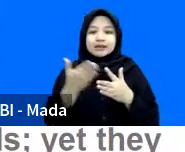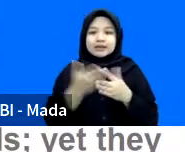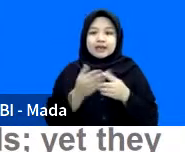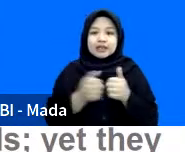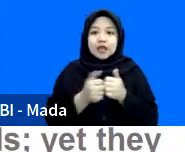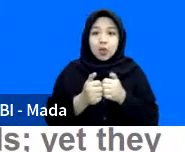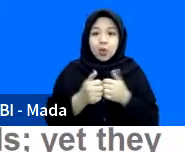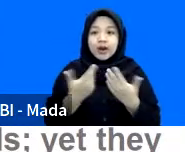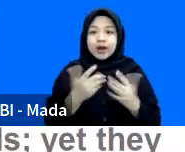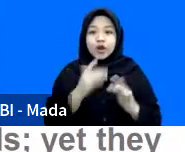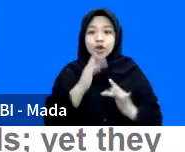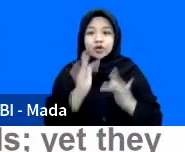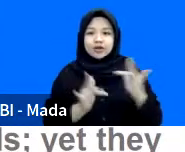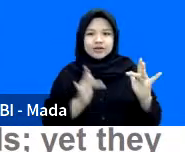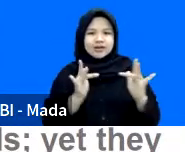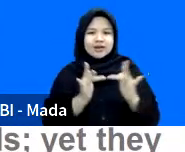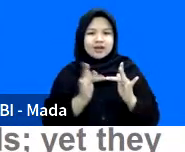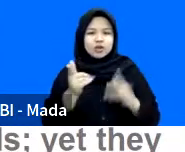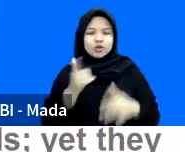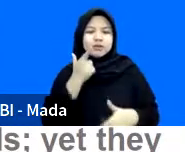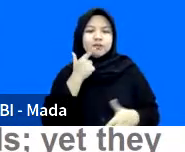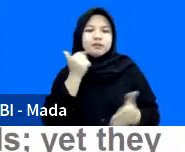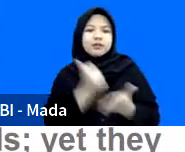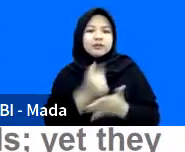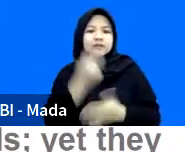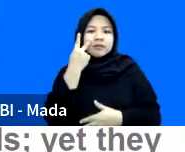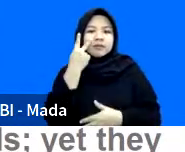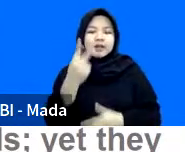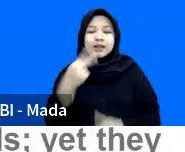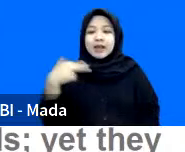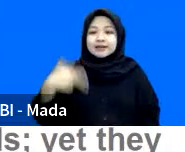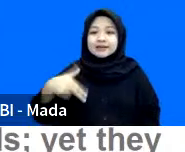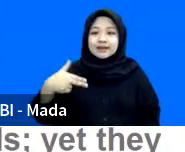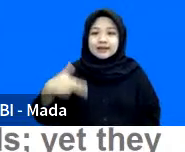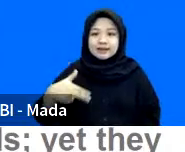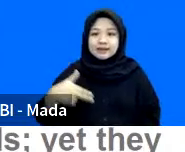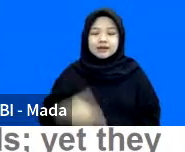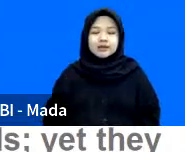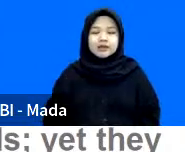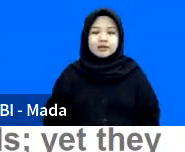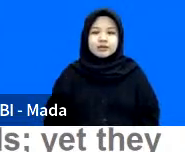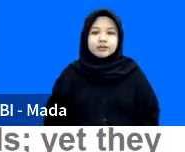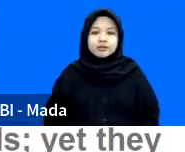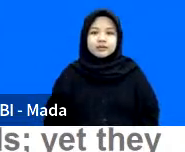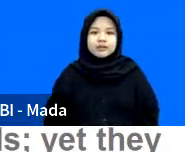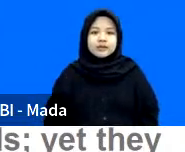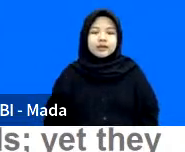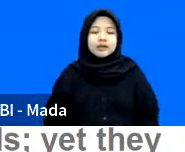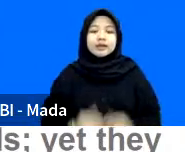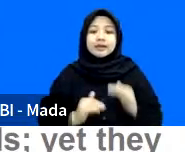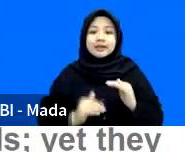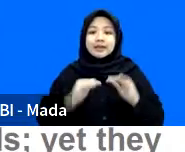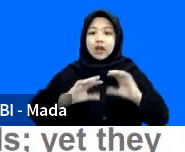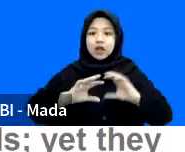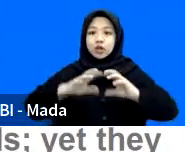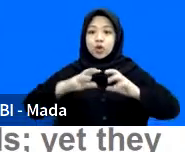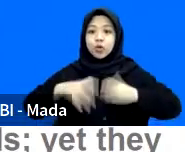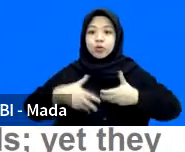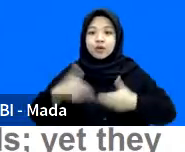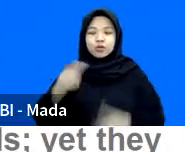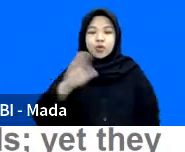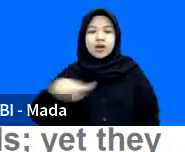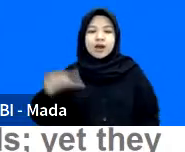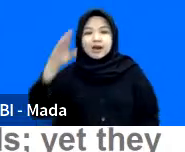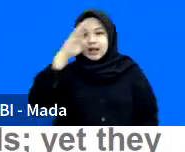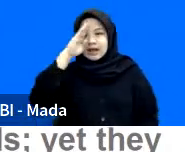to look at gender divides here as well. So globally, boys are 1.5 times more likely to own a